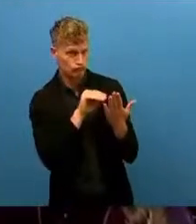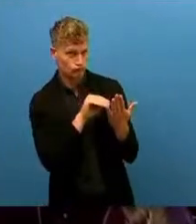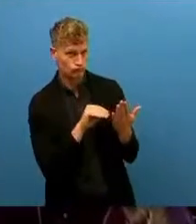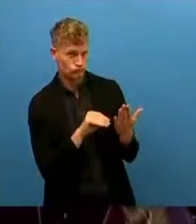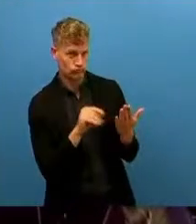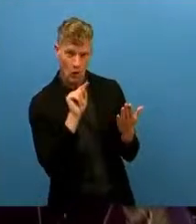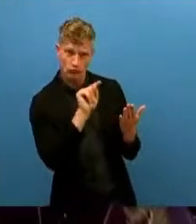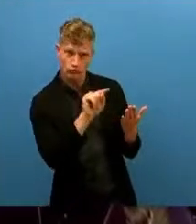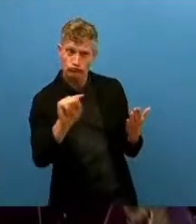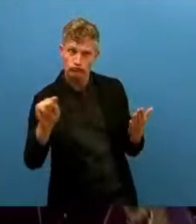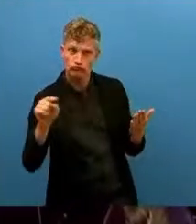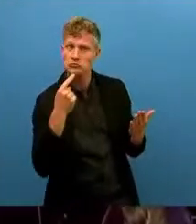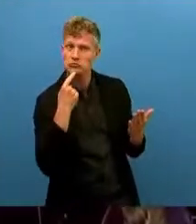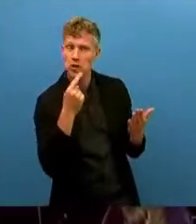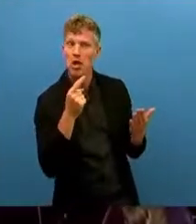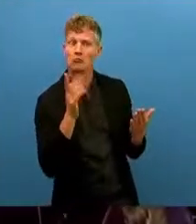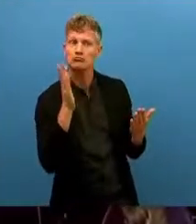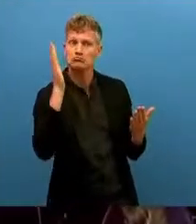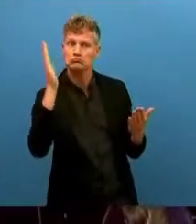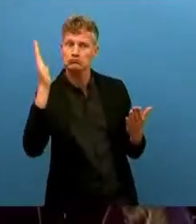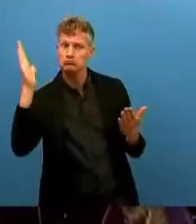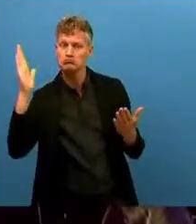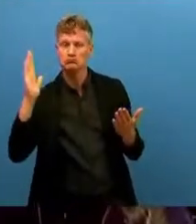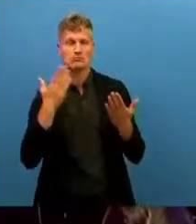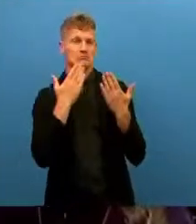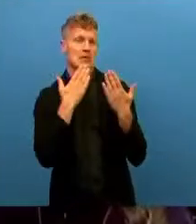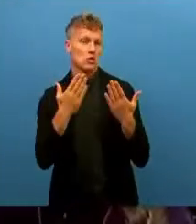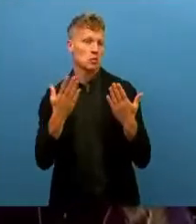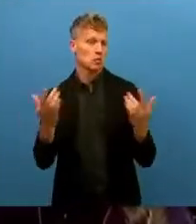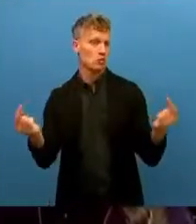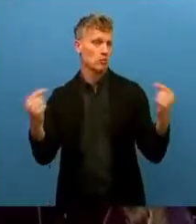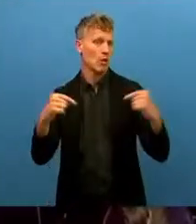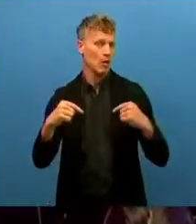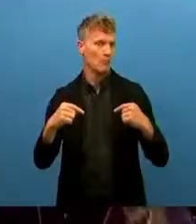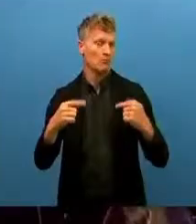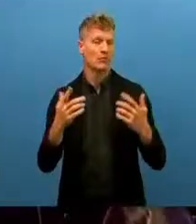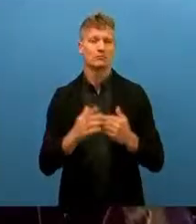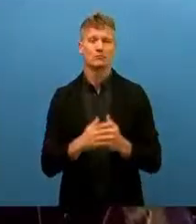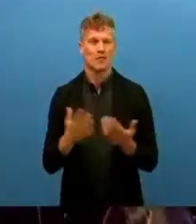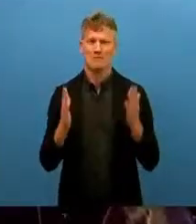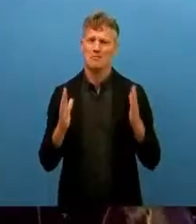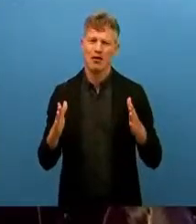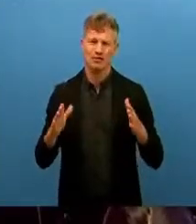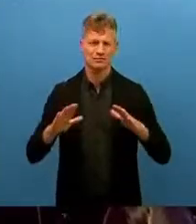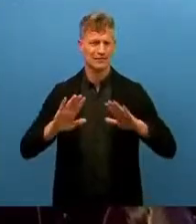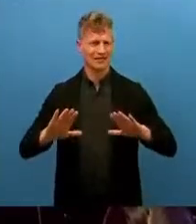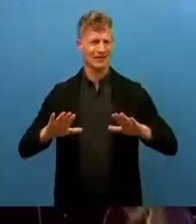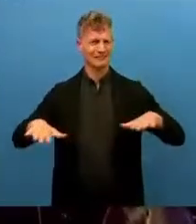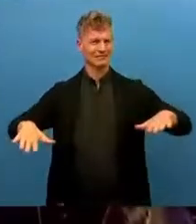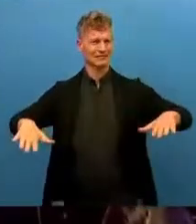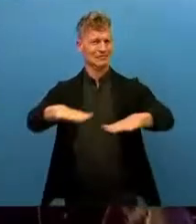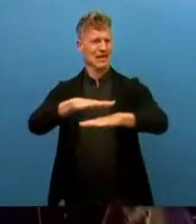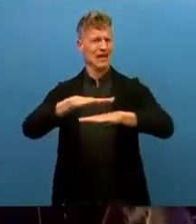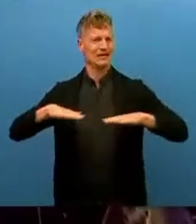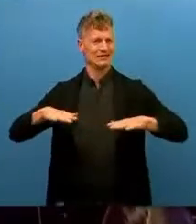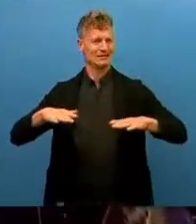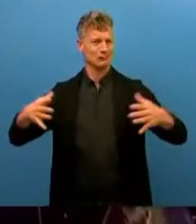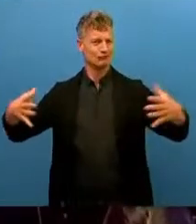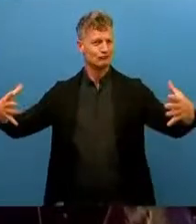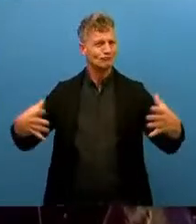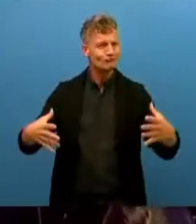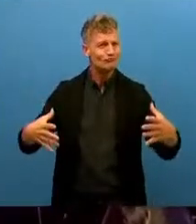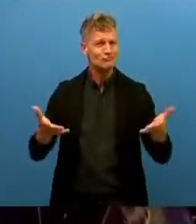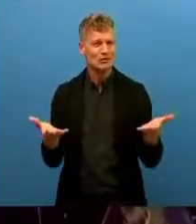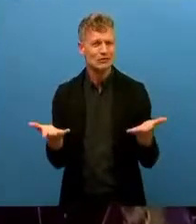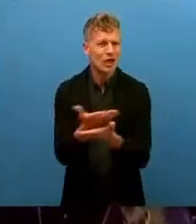your participation. It's essential to retain these spaces for discussion and ensure that all